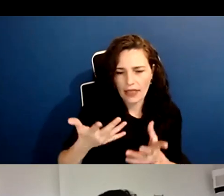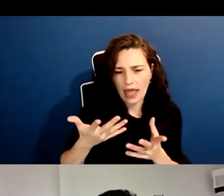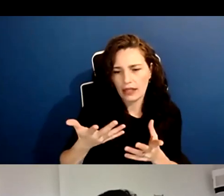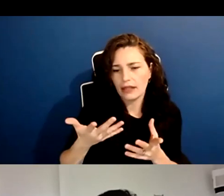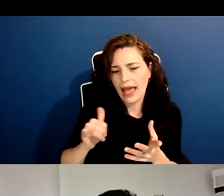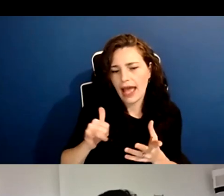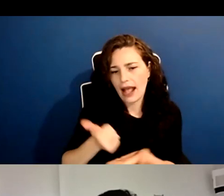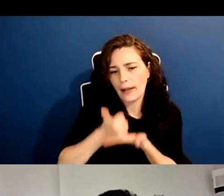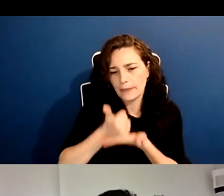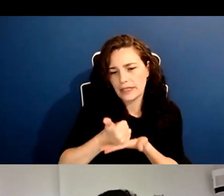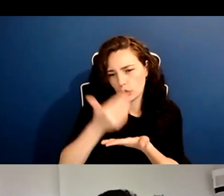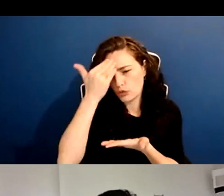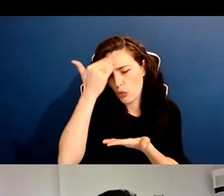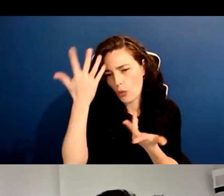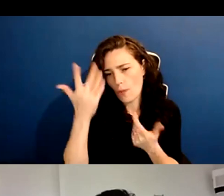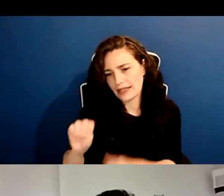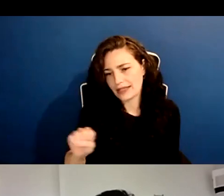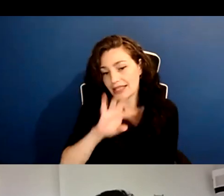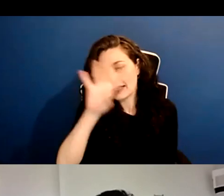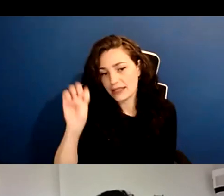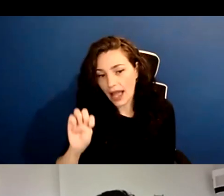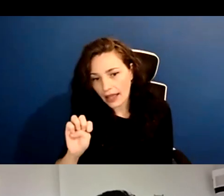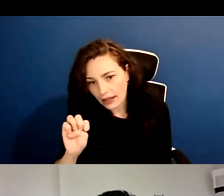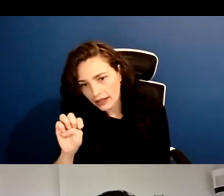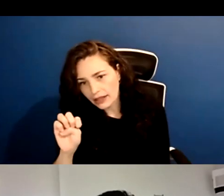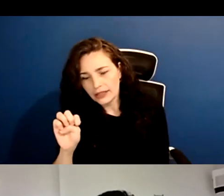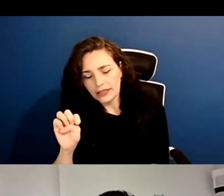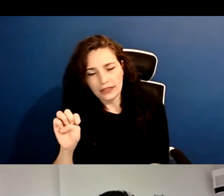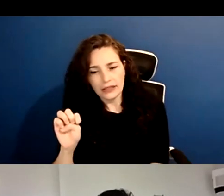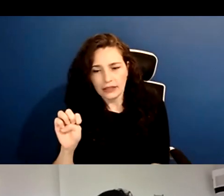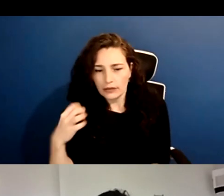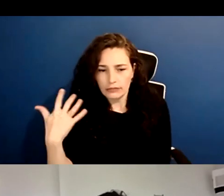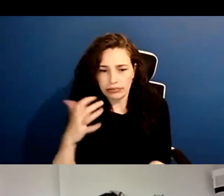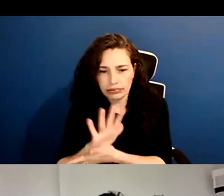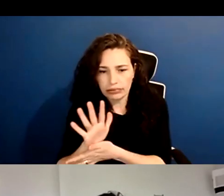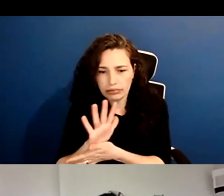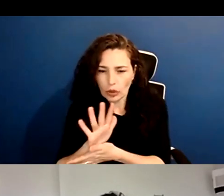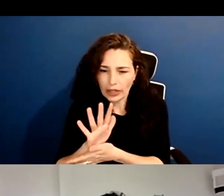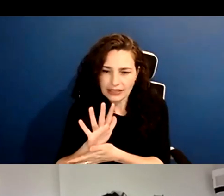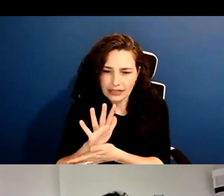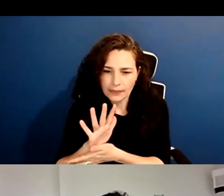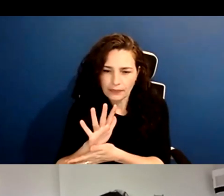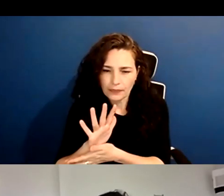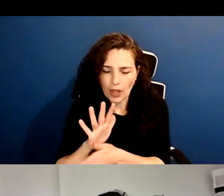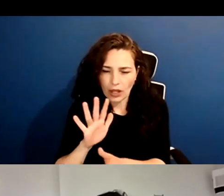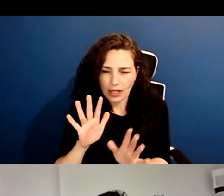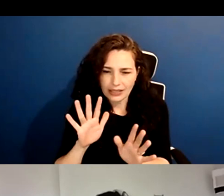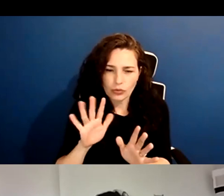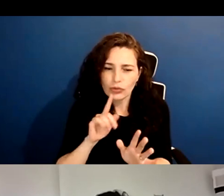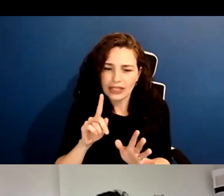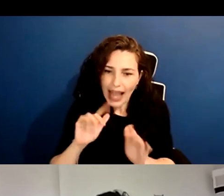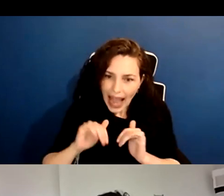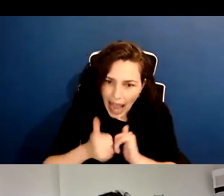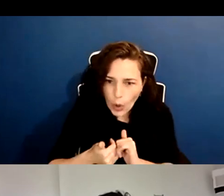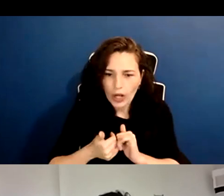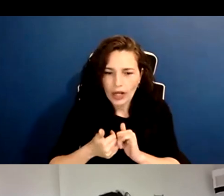that, how does someone understand? You know, at one point we started putting text. At one point it's like, okay, we do story. And then like what